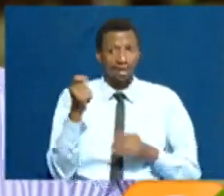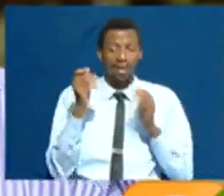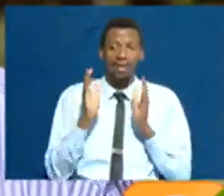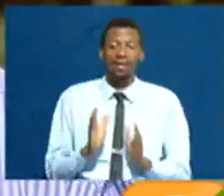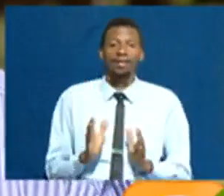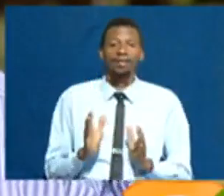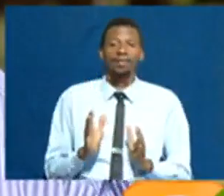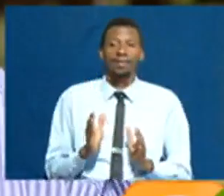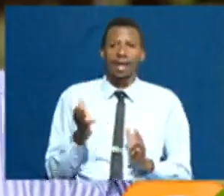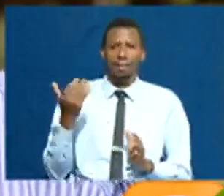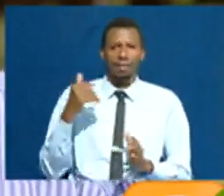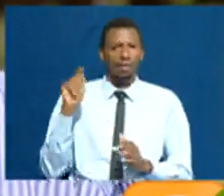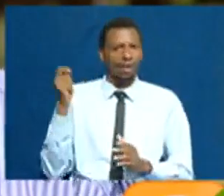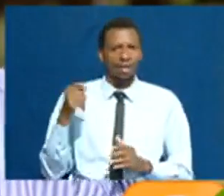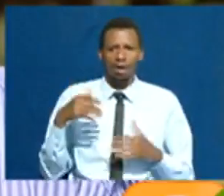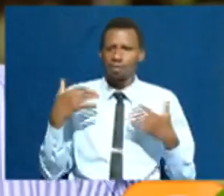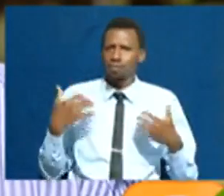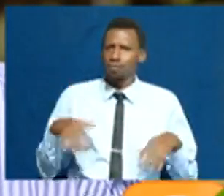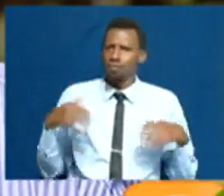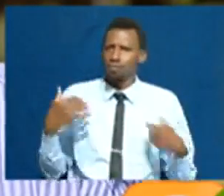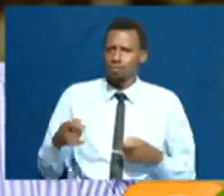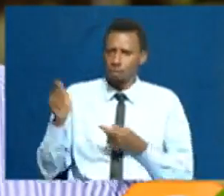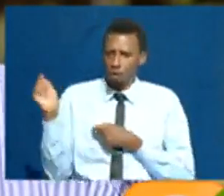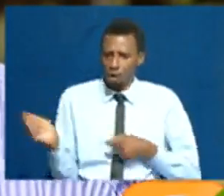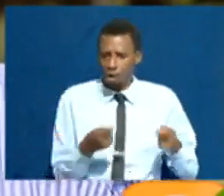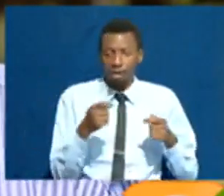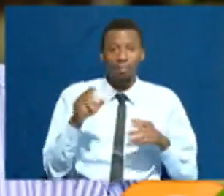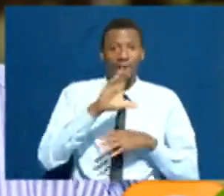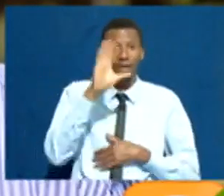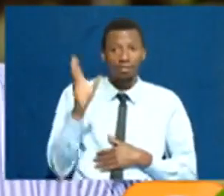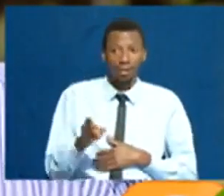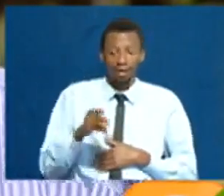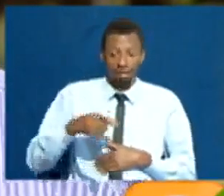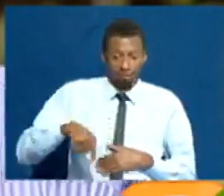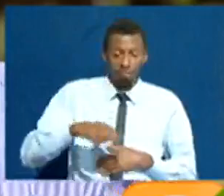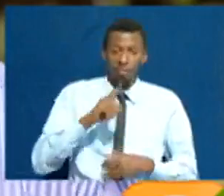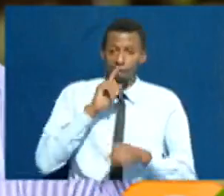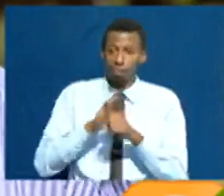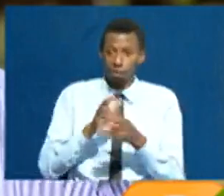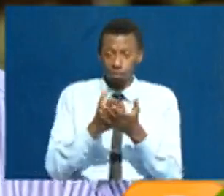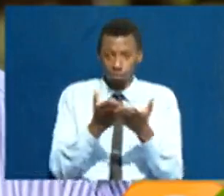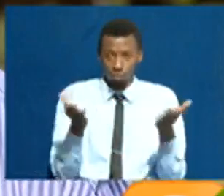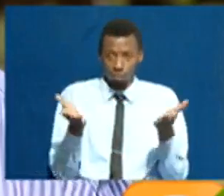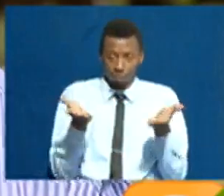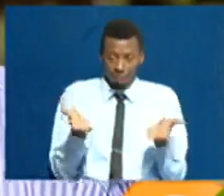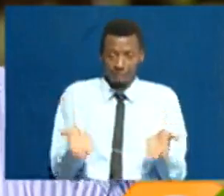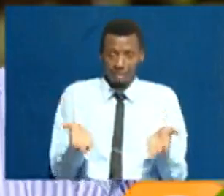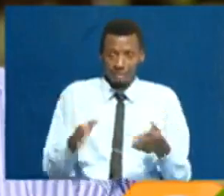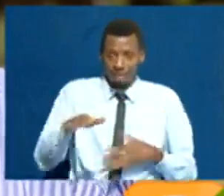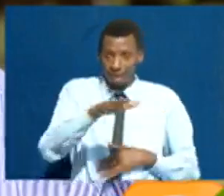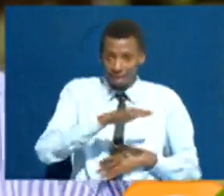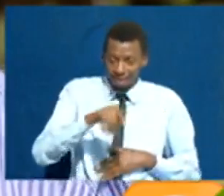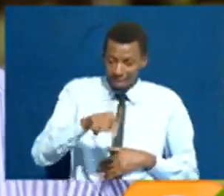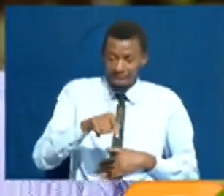giant of hockey in Africa. We promise you these facilities will